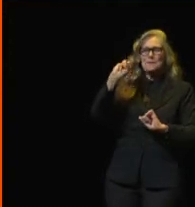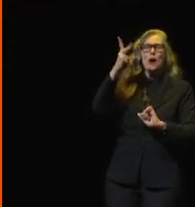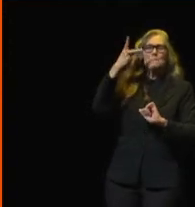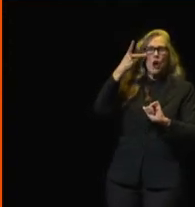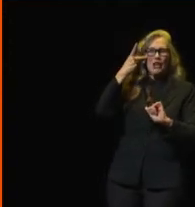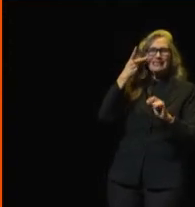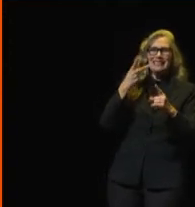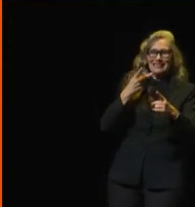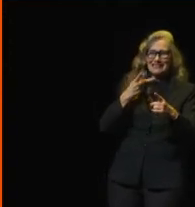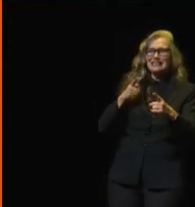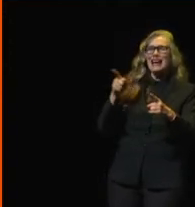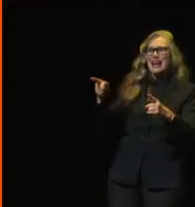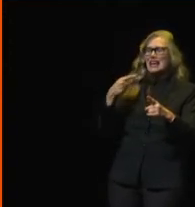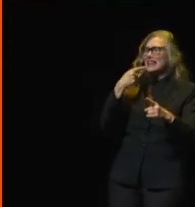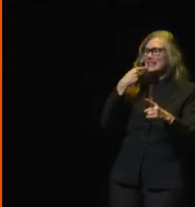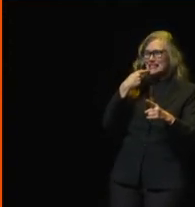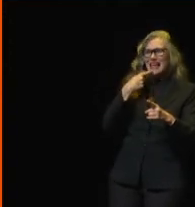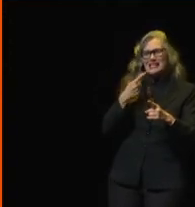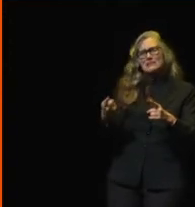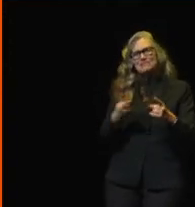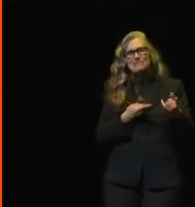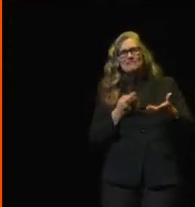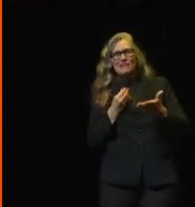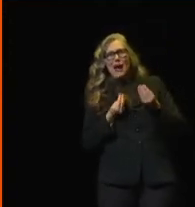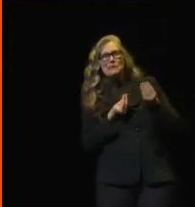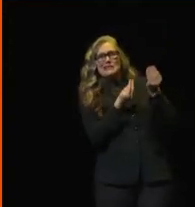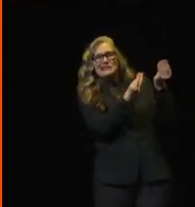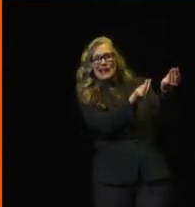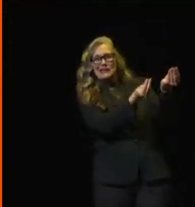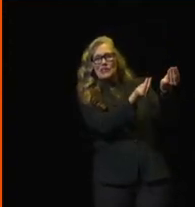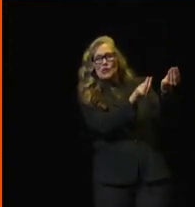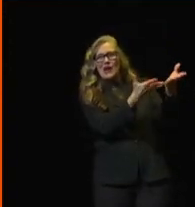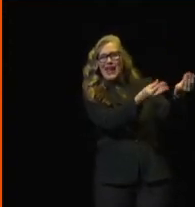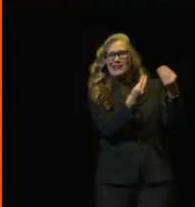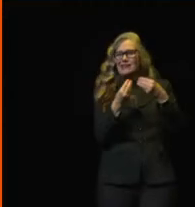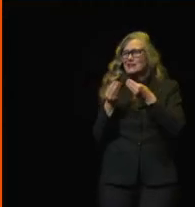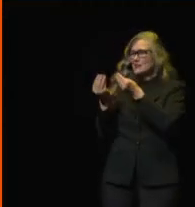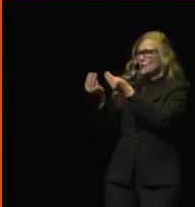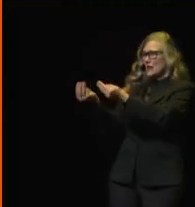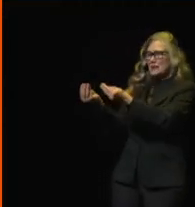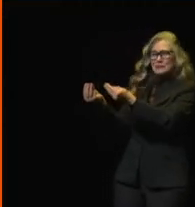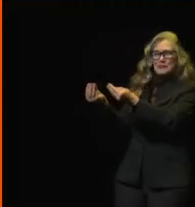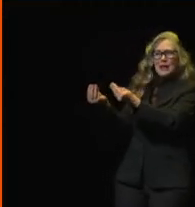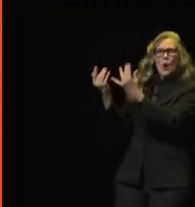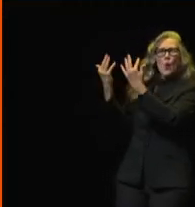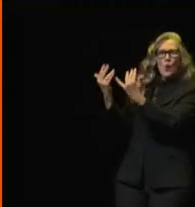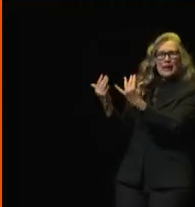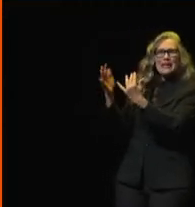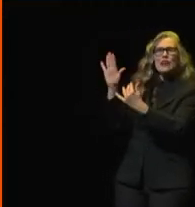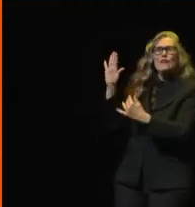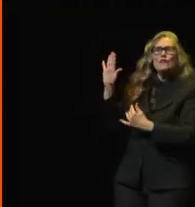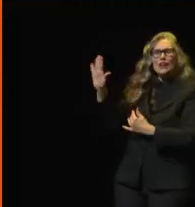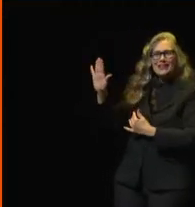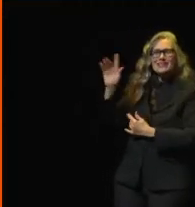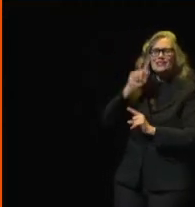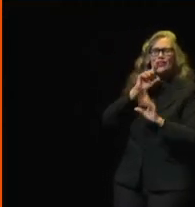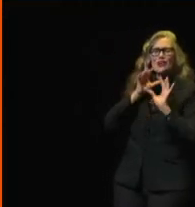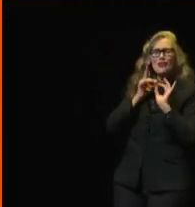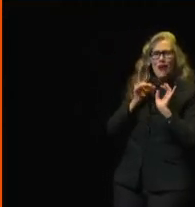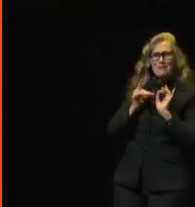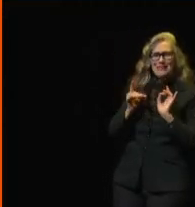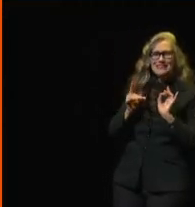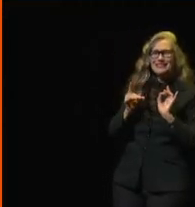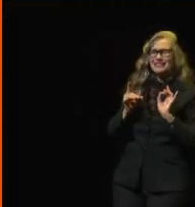Ady. I will always wait for your brilliant, incisive, sarcastic, passionate,